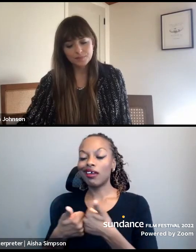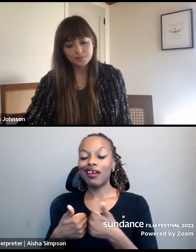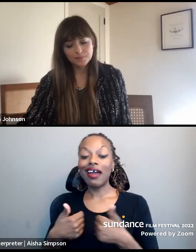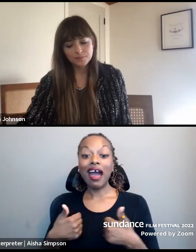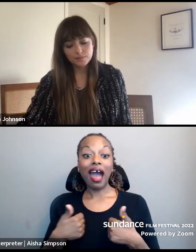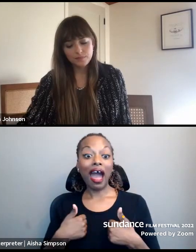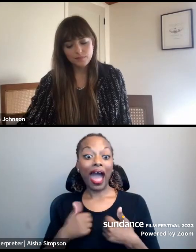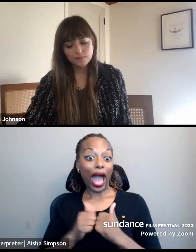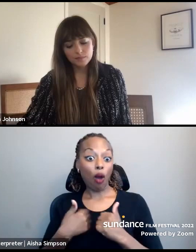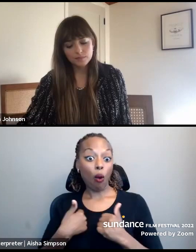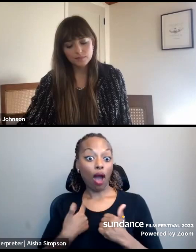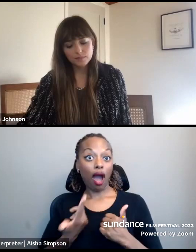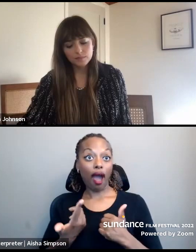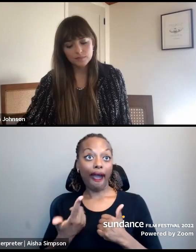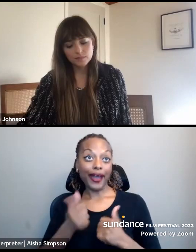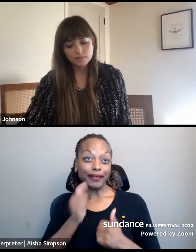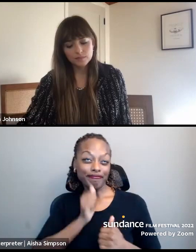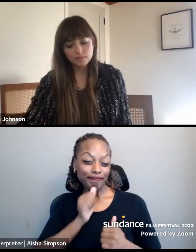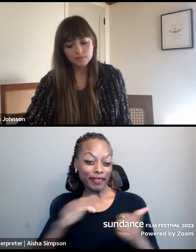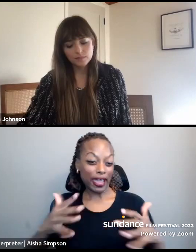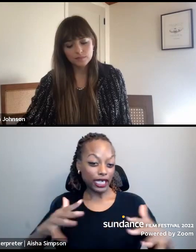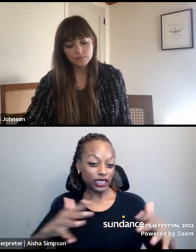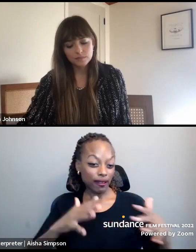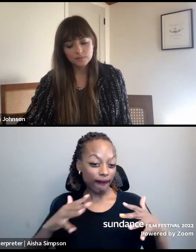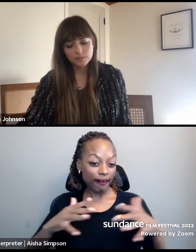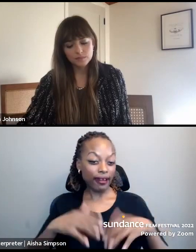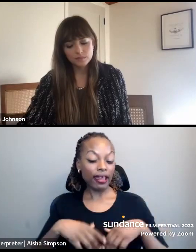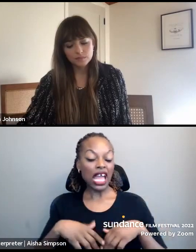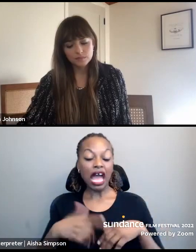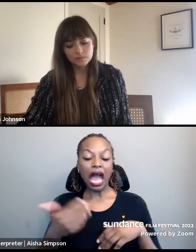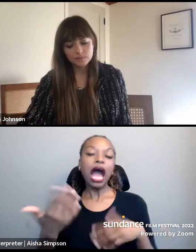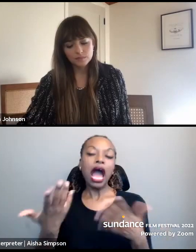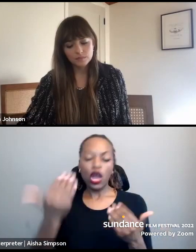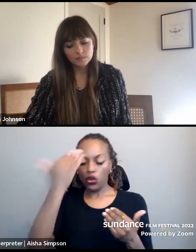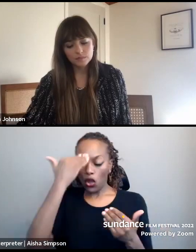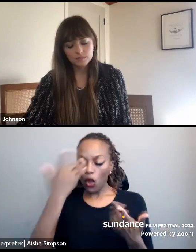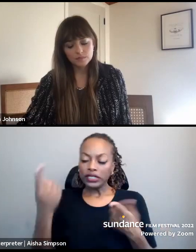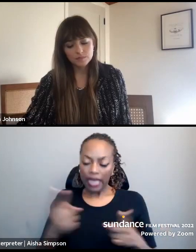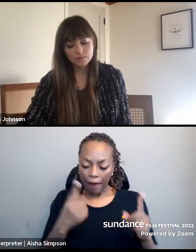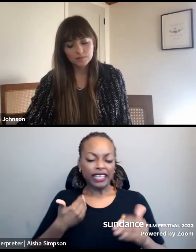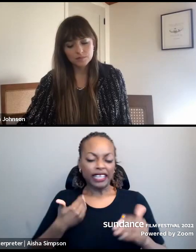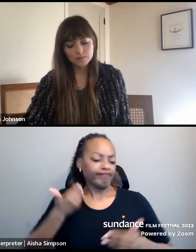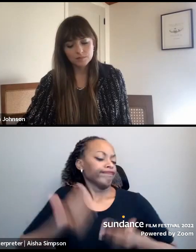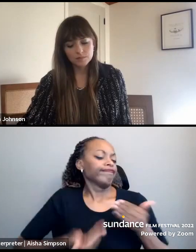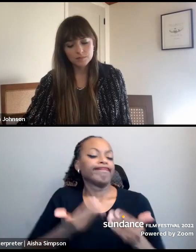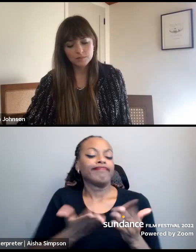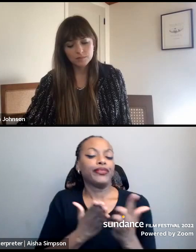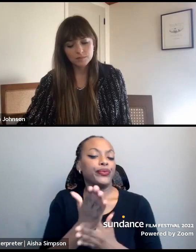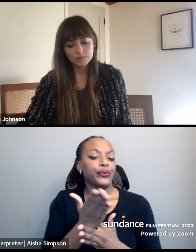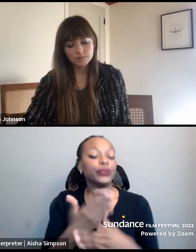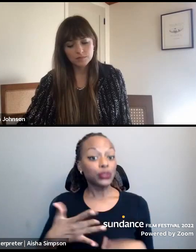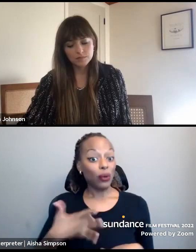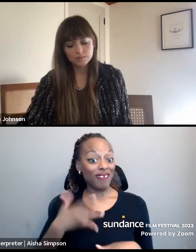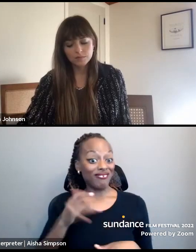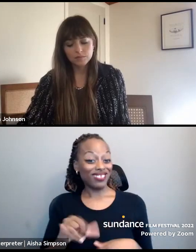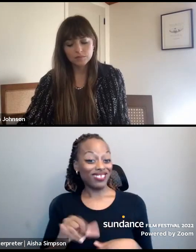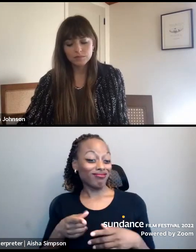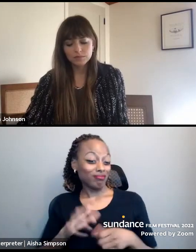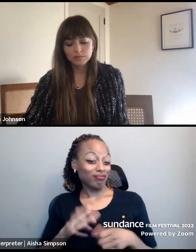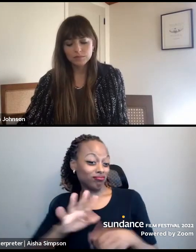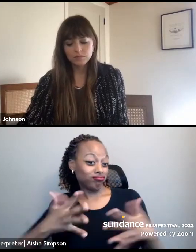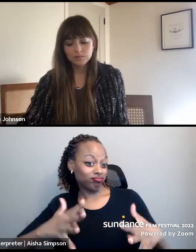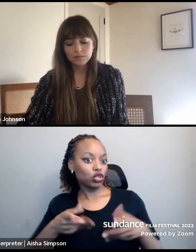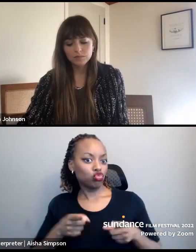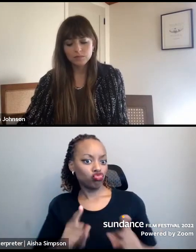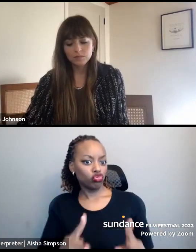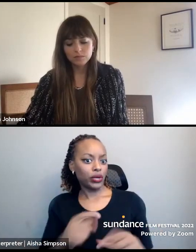I'm aware that it's happening, and I just kind of tackle it, so I definitely did feel that during the creating of it, because I wanted to be great. I'm